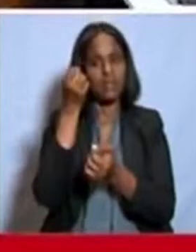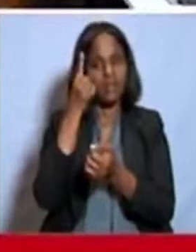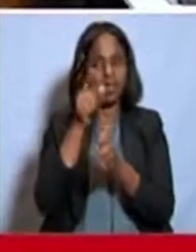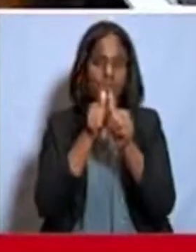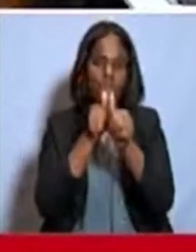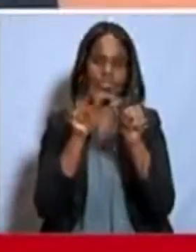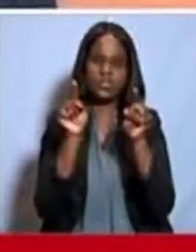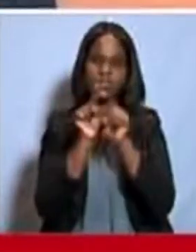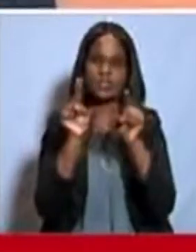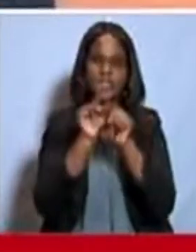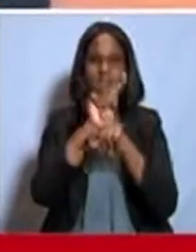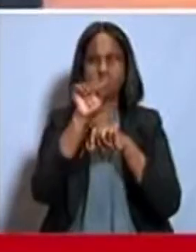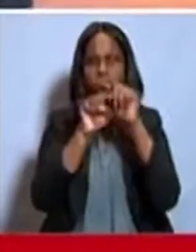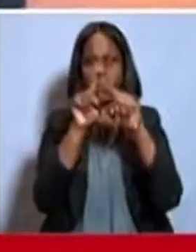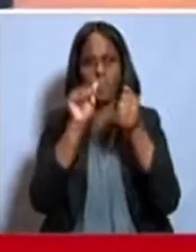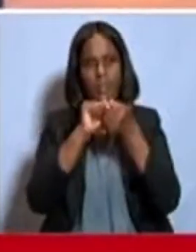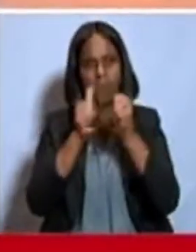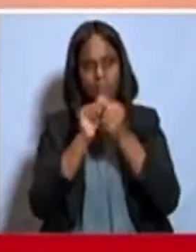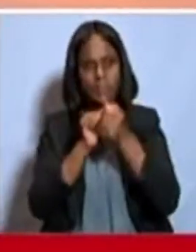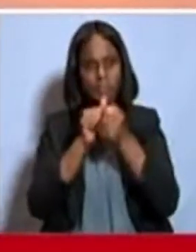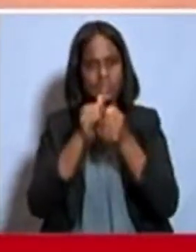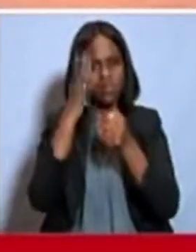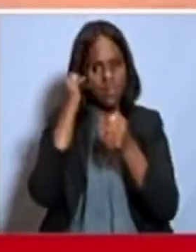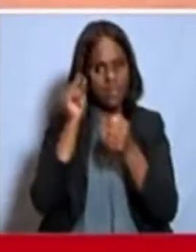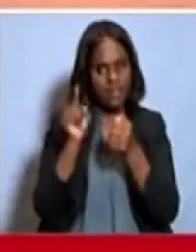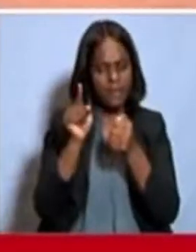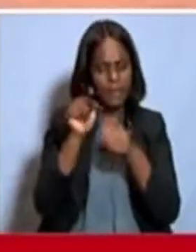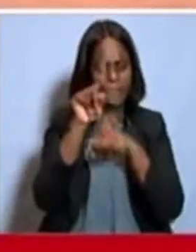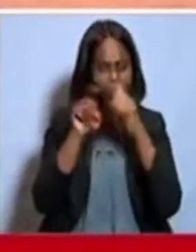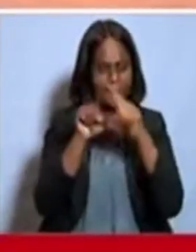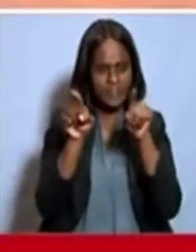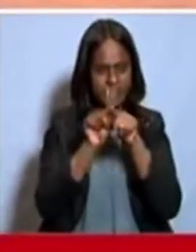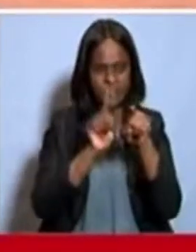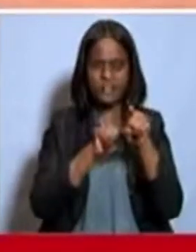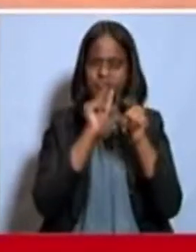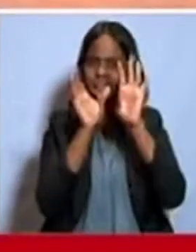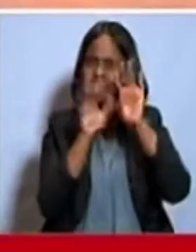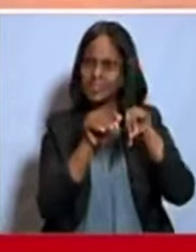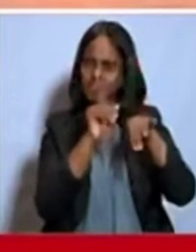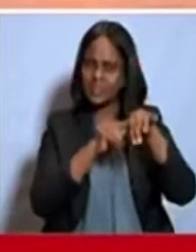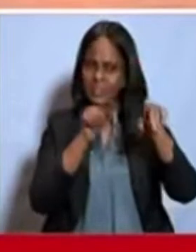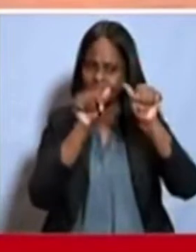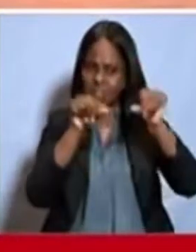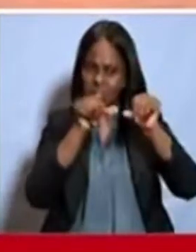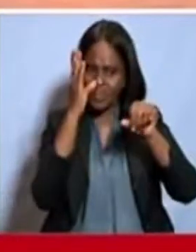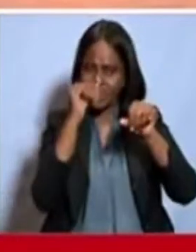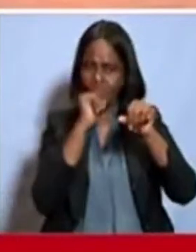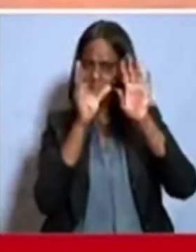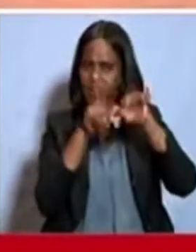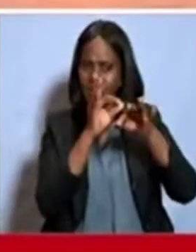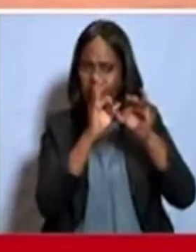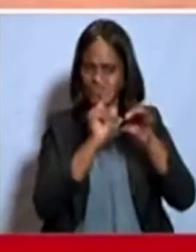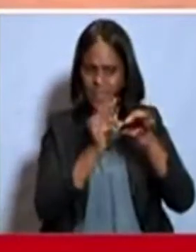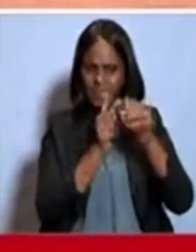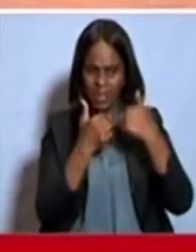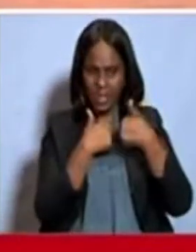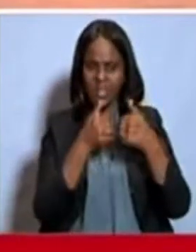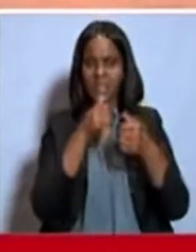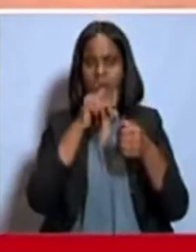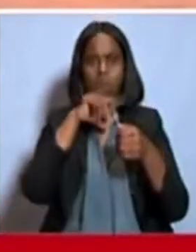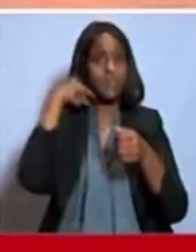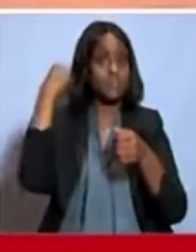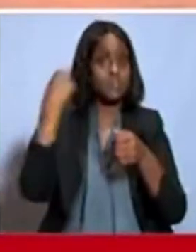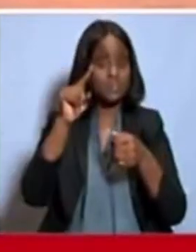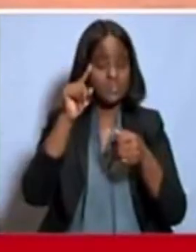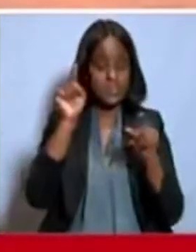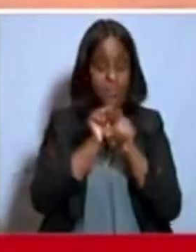the same query. Why was the query not dropped at the time of audit if we had these affidavits? And